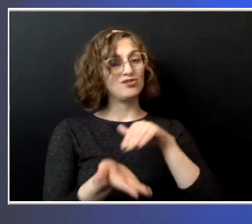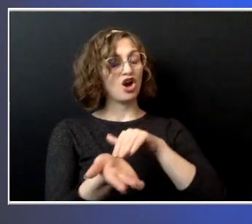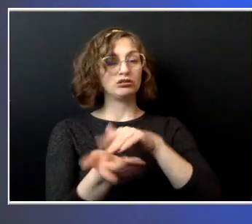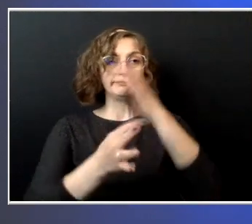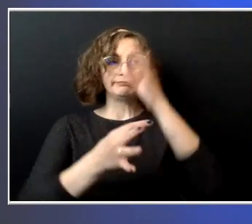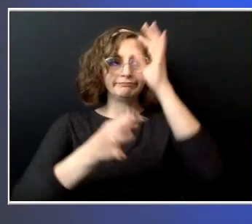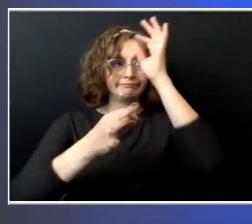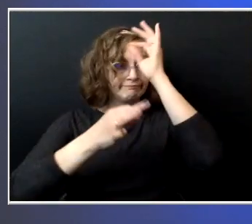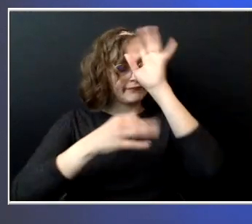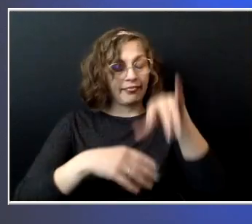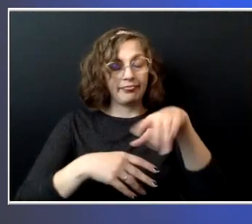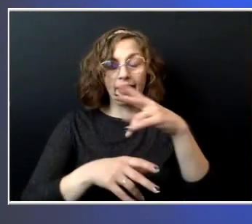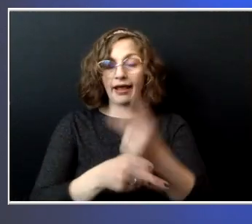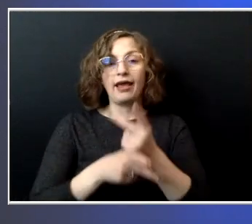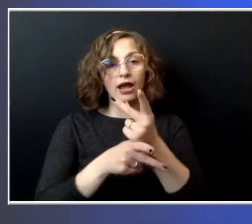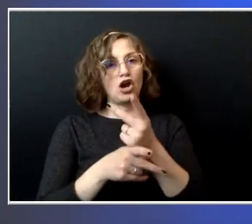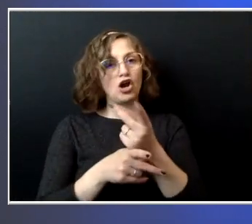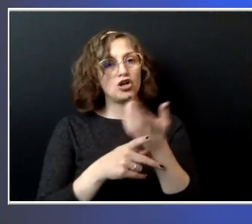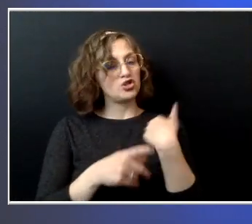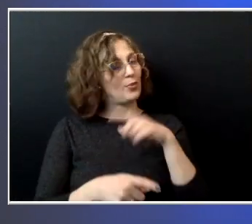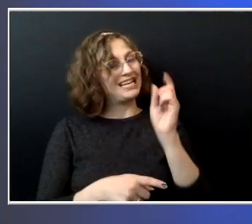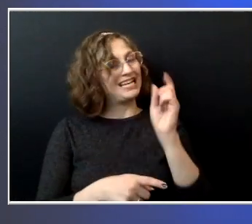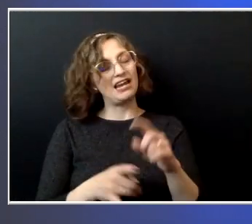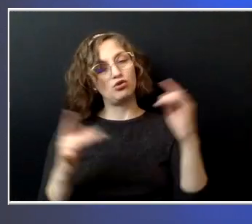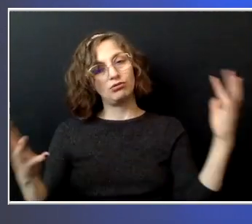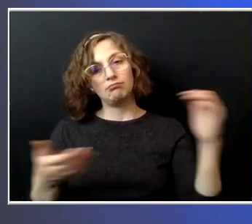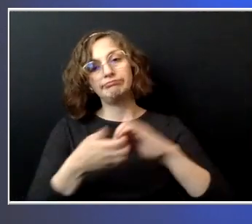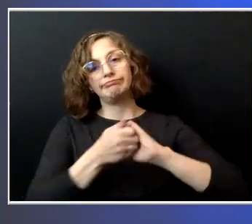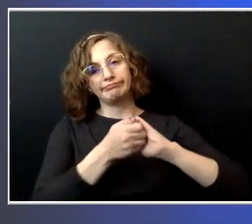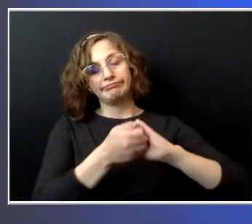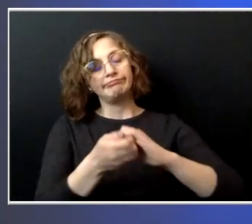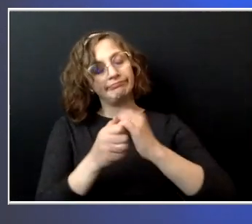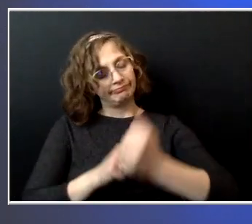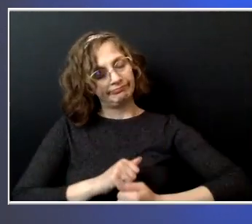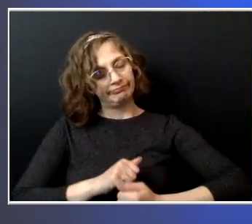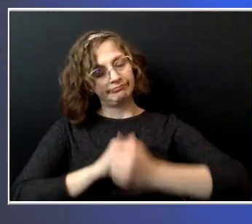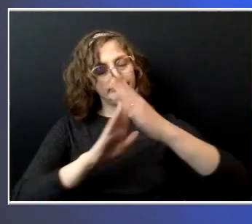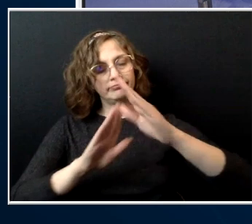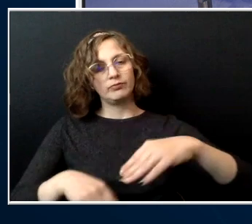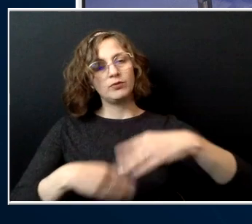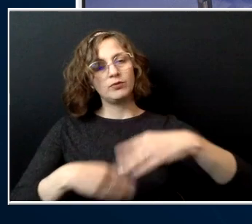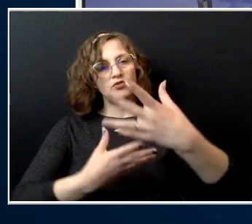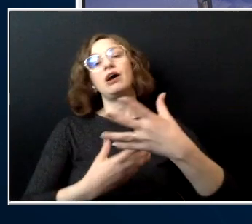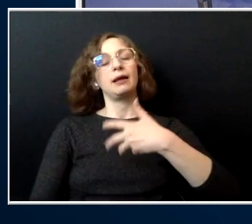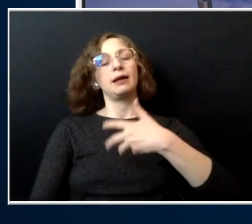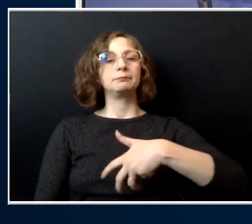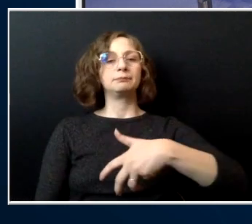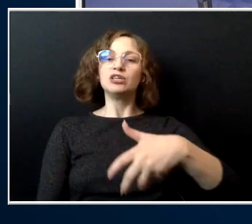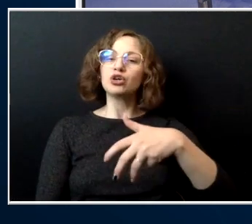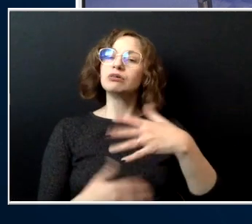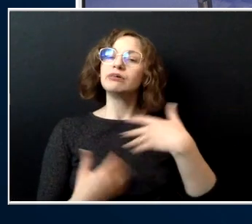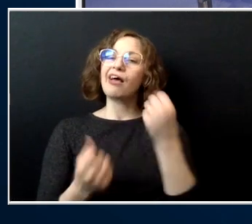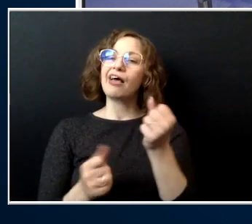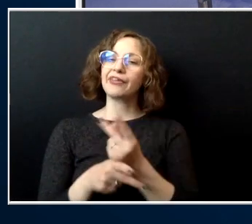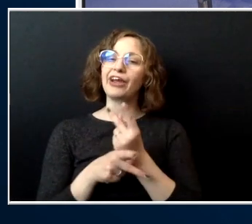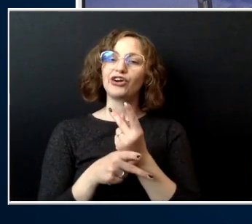a regional collaborative approach to providing maternal health care. All right, Alexis. Ruth Ellen has a great